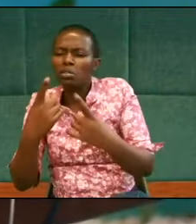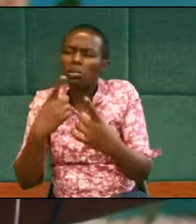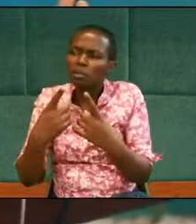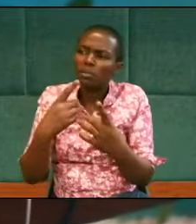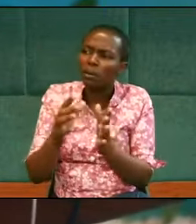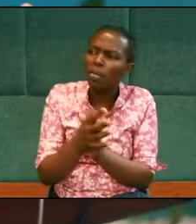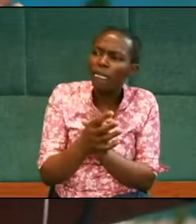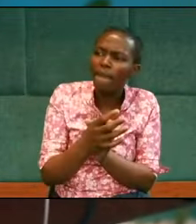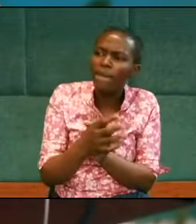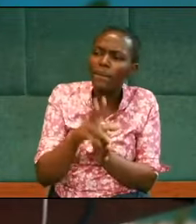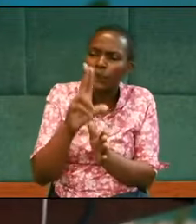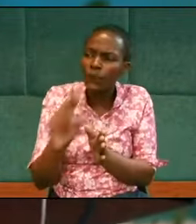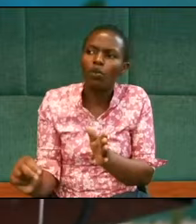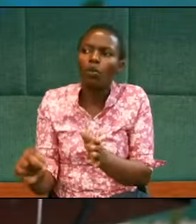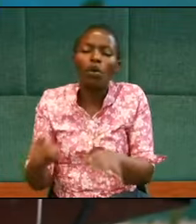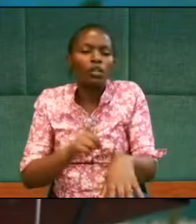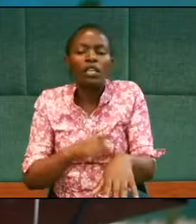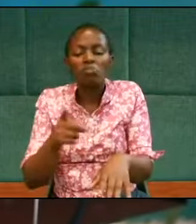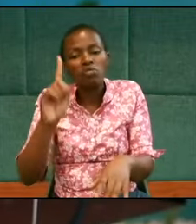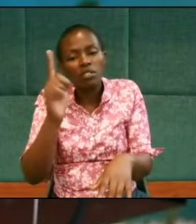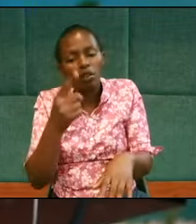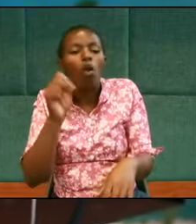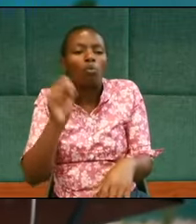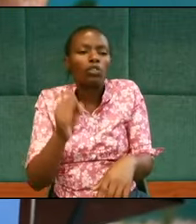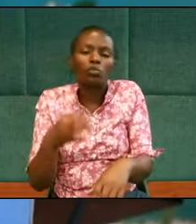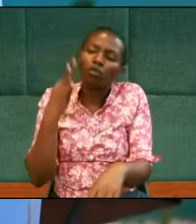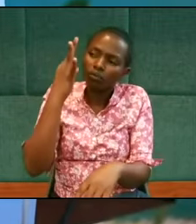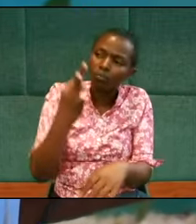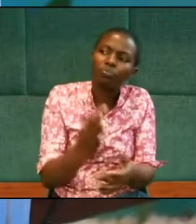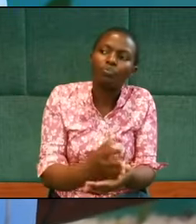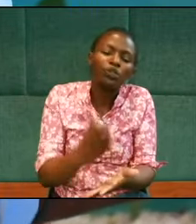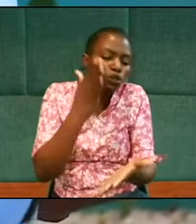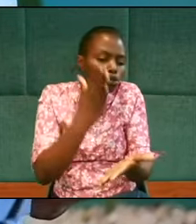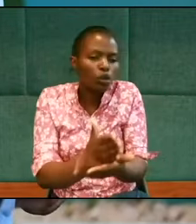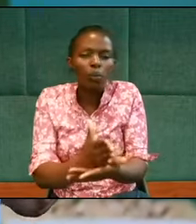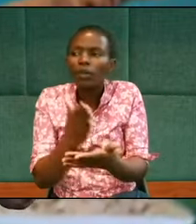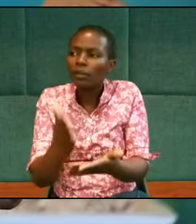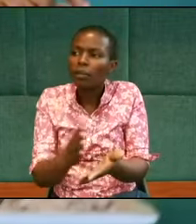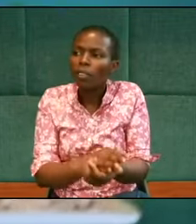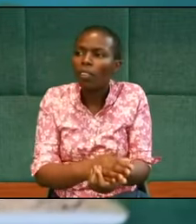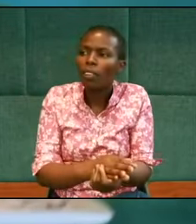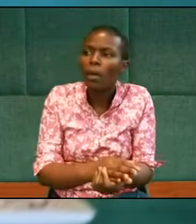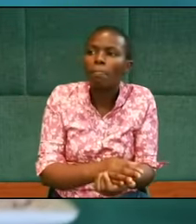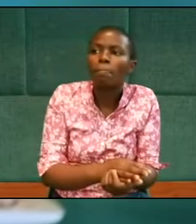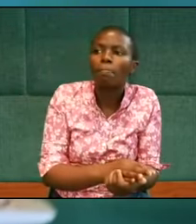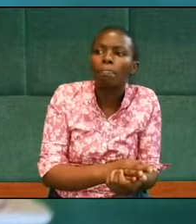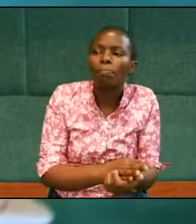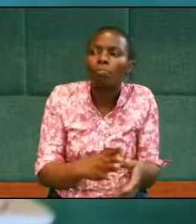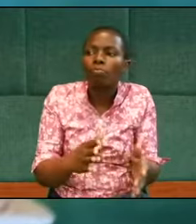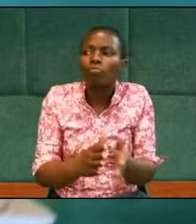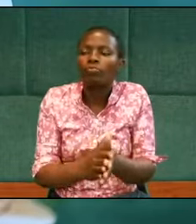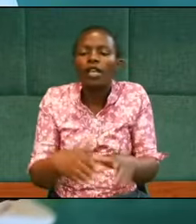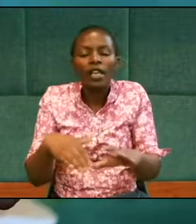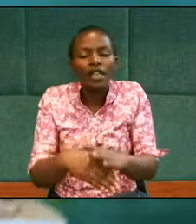everywhere. No, you can be focused. Check the data. Either be it in science or in